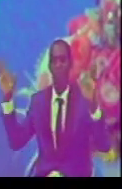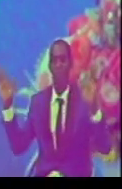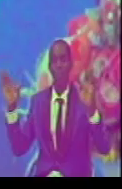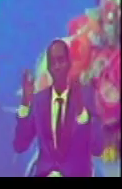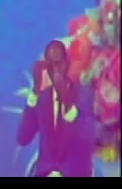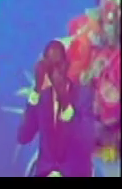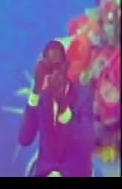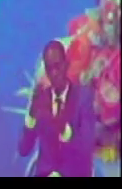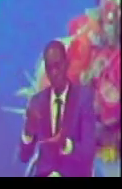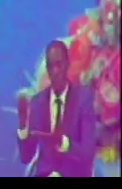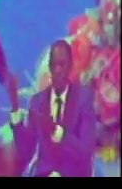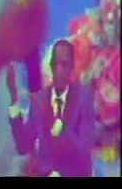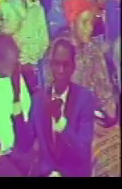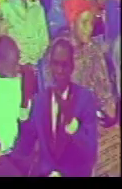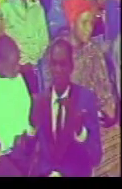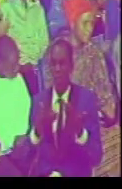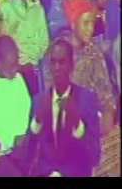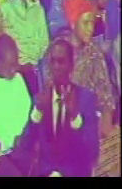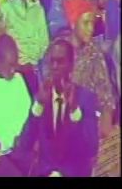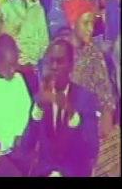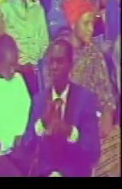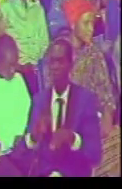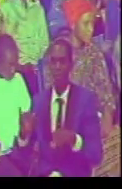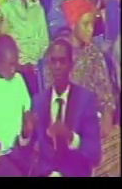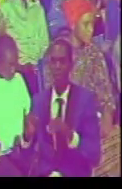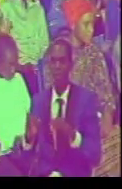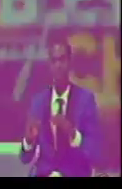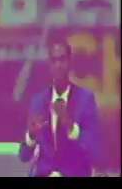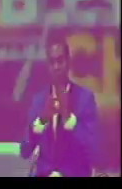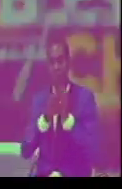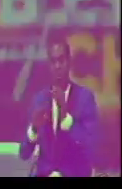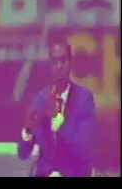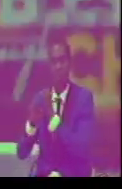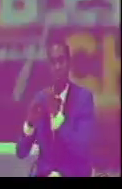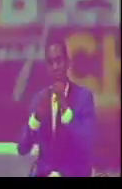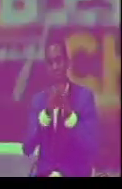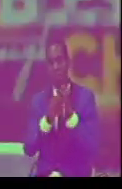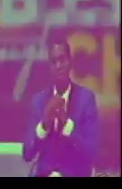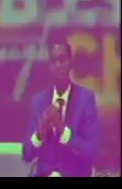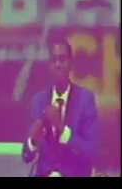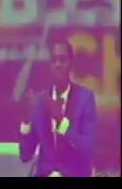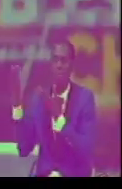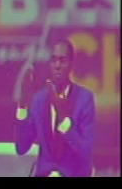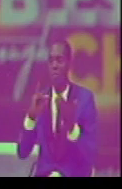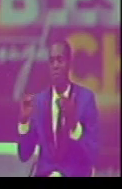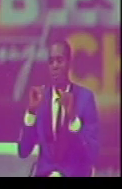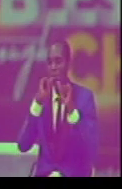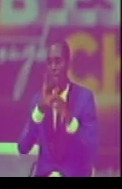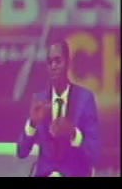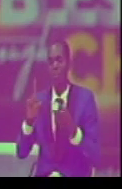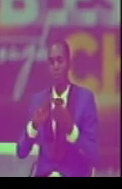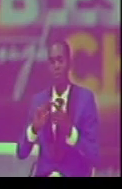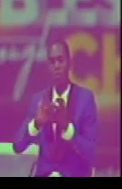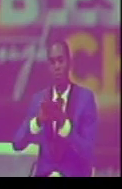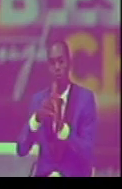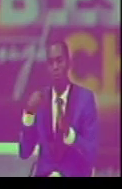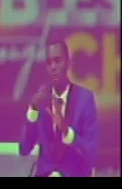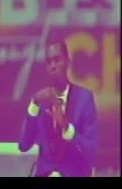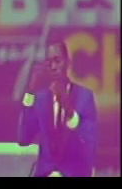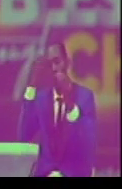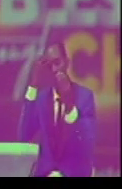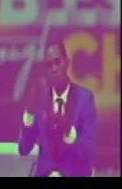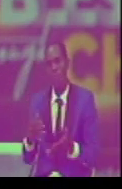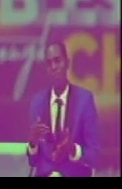in Jesus' name. Obedience brings blessing. Publicity bringing blessing to those